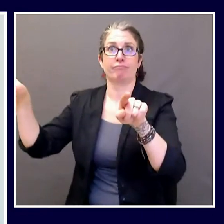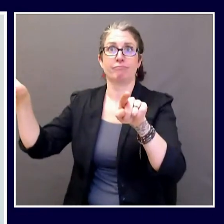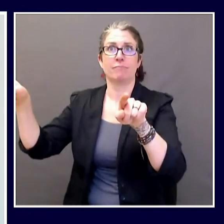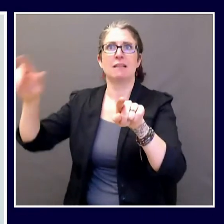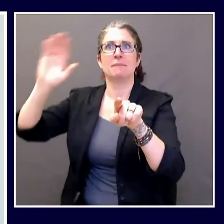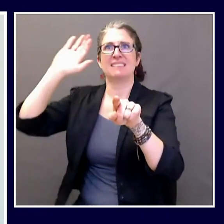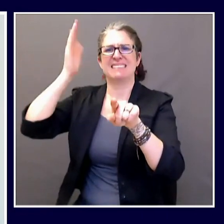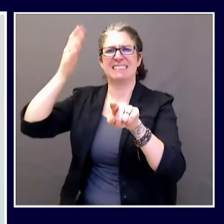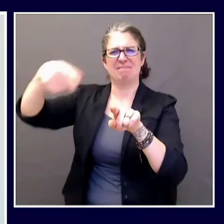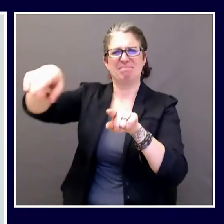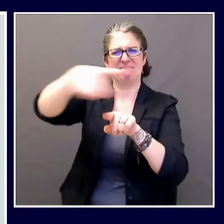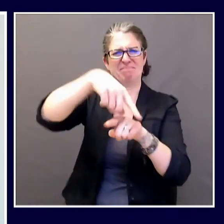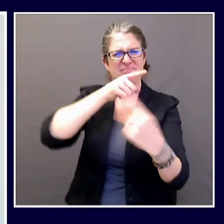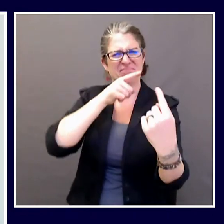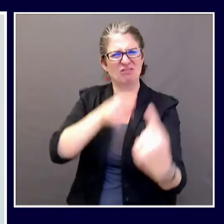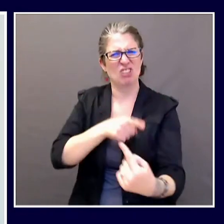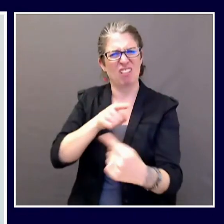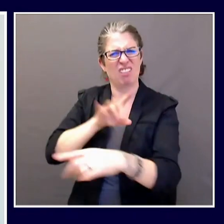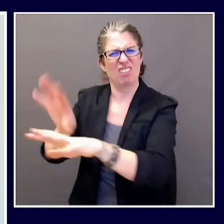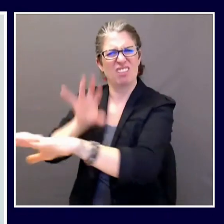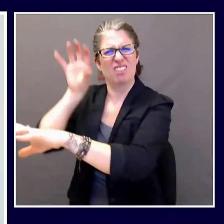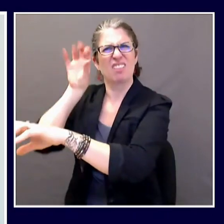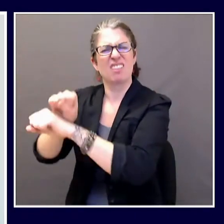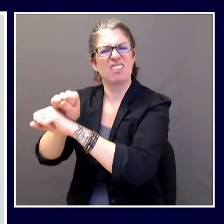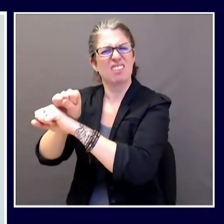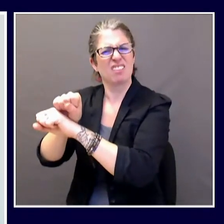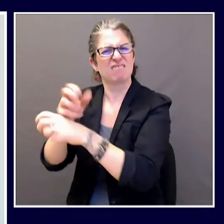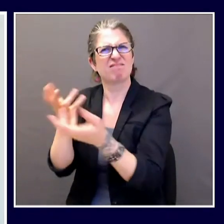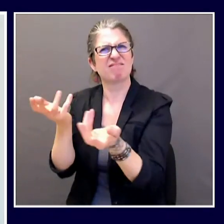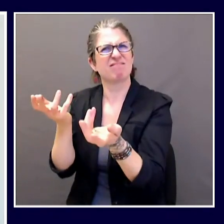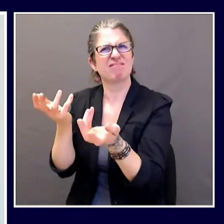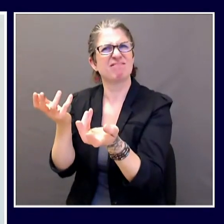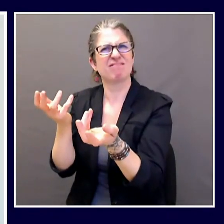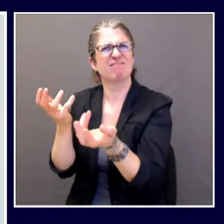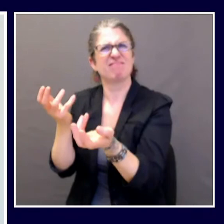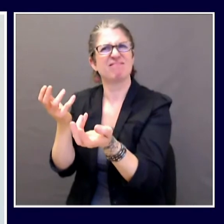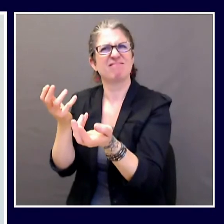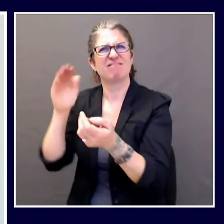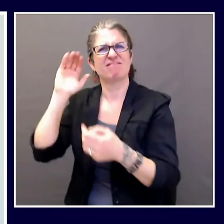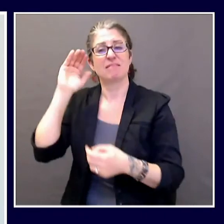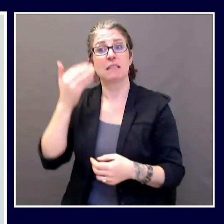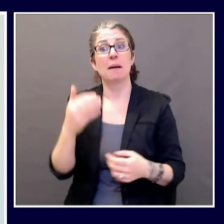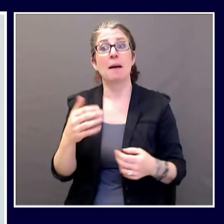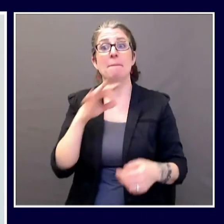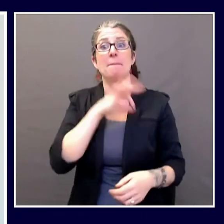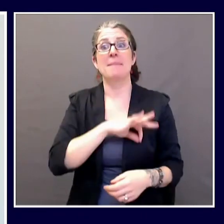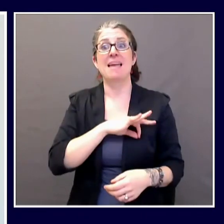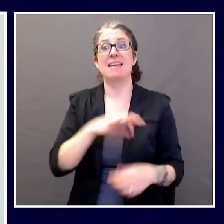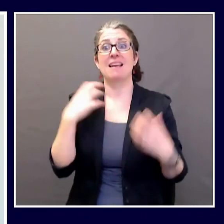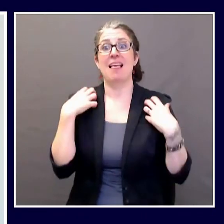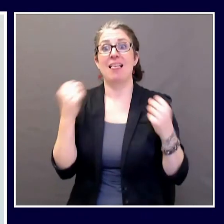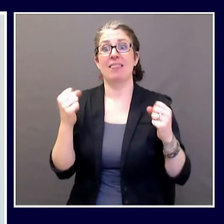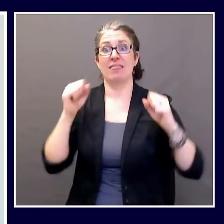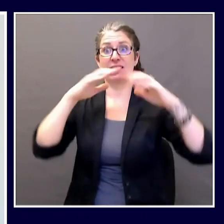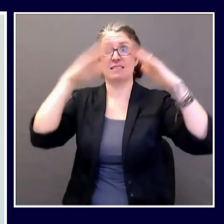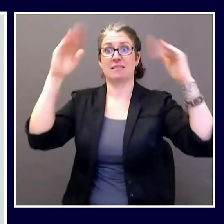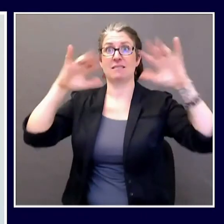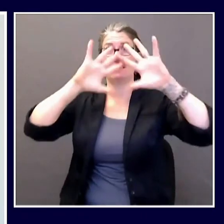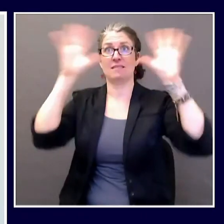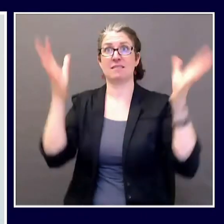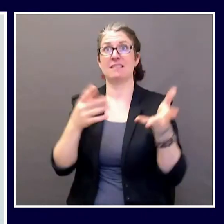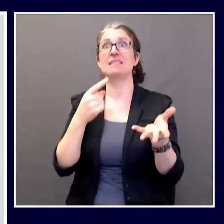site in Sanford from actually booking appointments for these younger teachers. So what is the state doing to alleviate